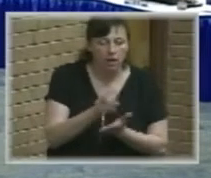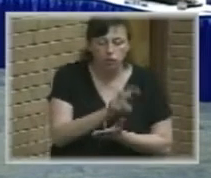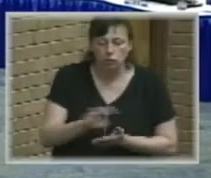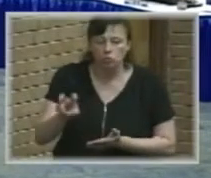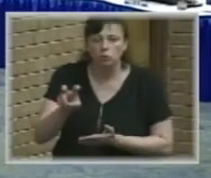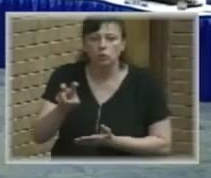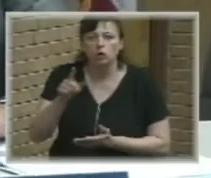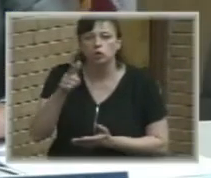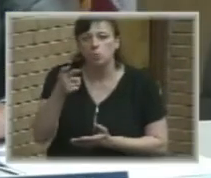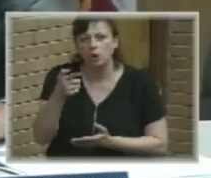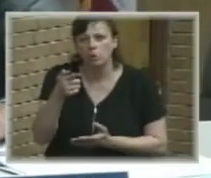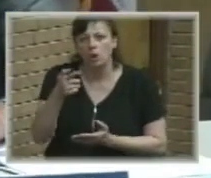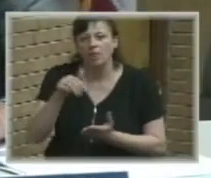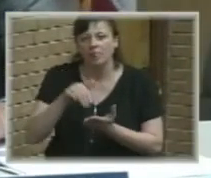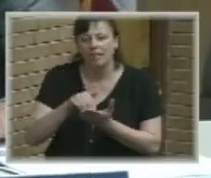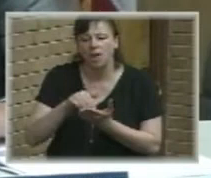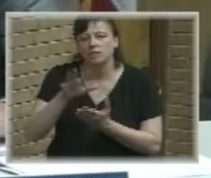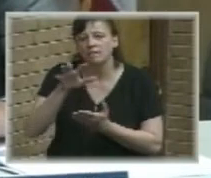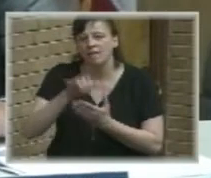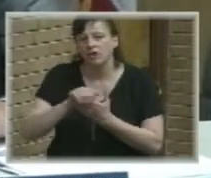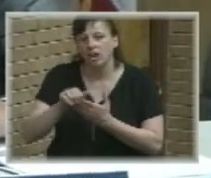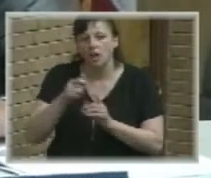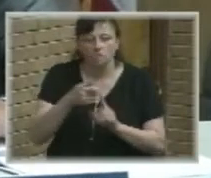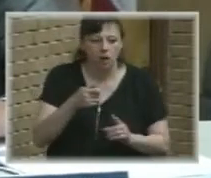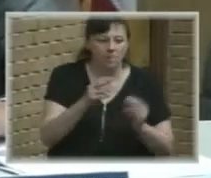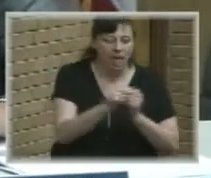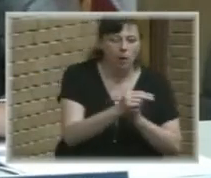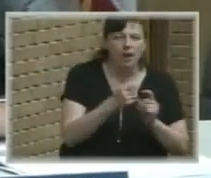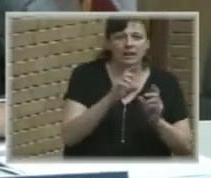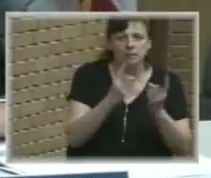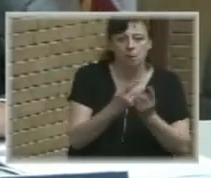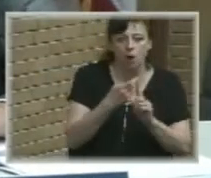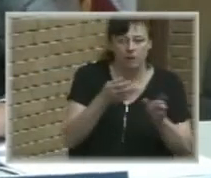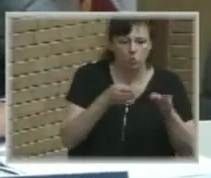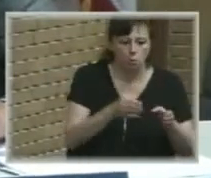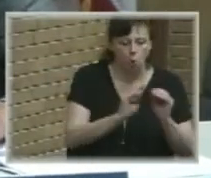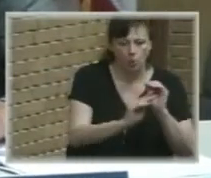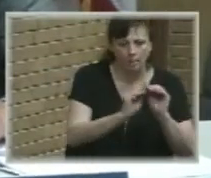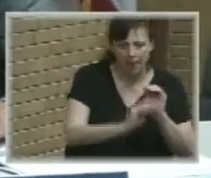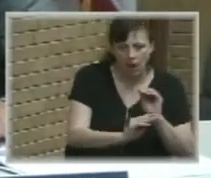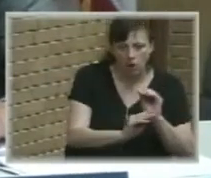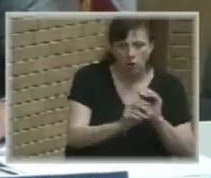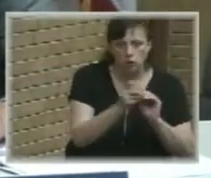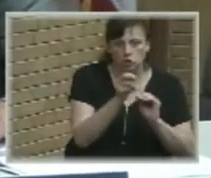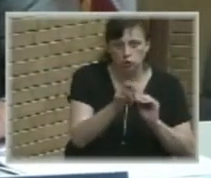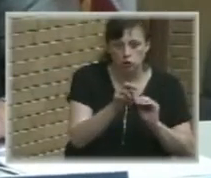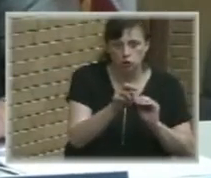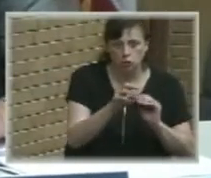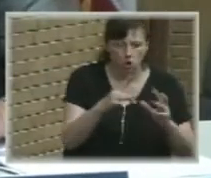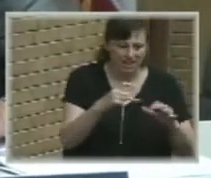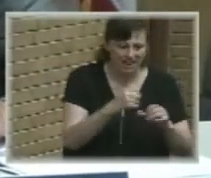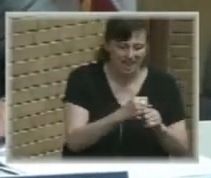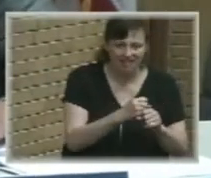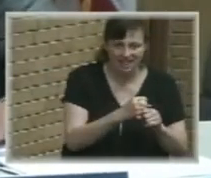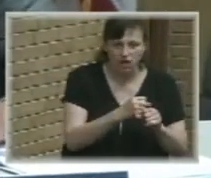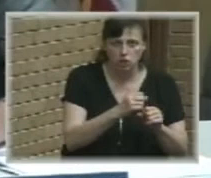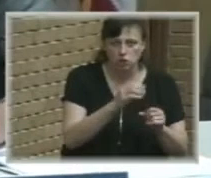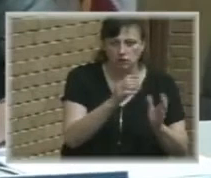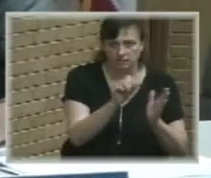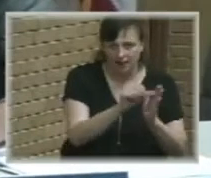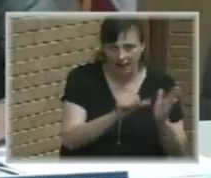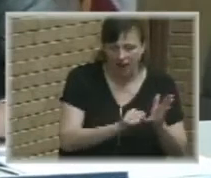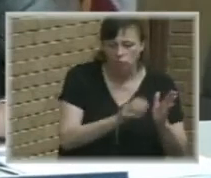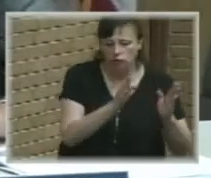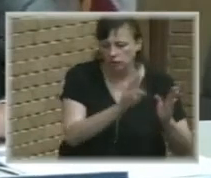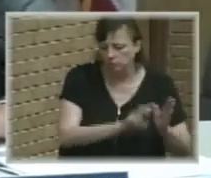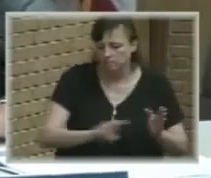of $21,500 from the Highway Department Road Repair Sewer Consolidation Repair account